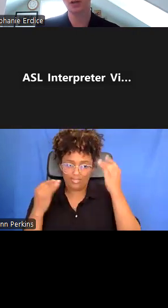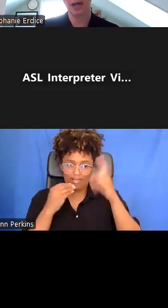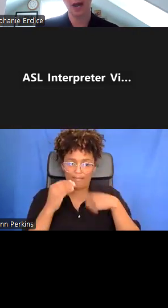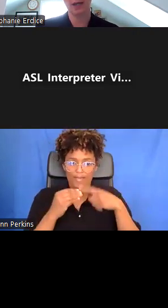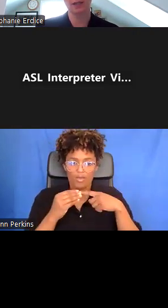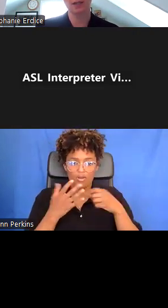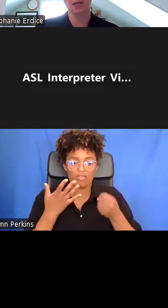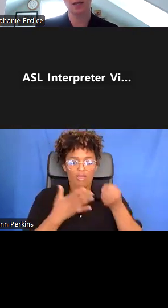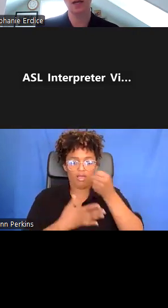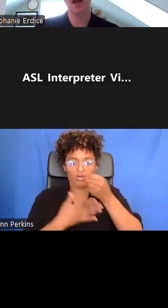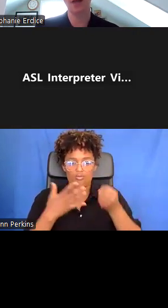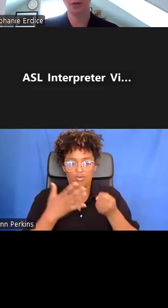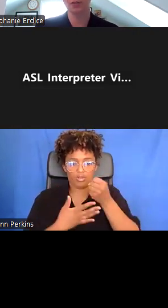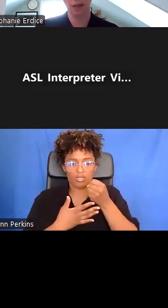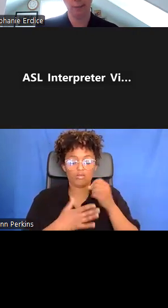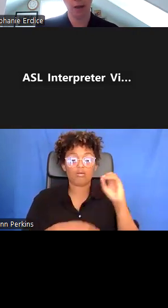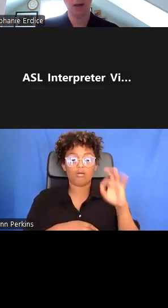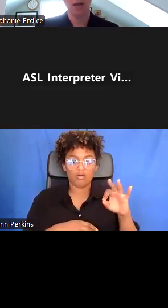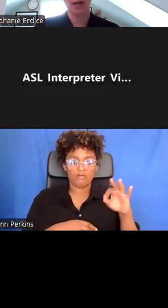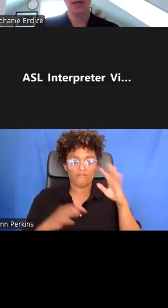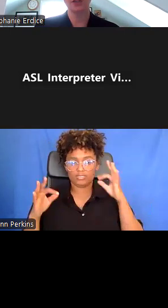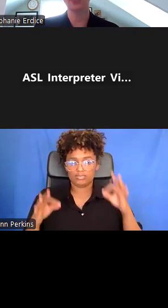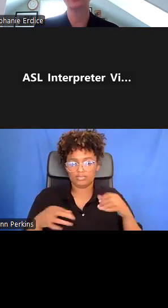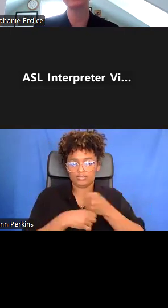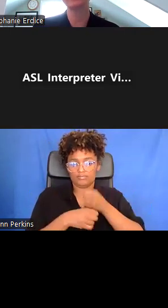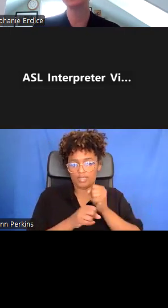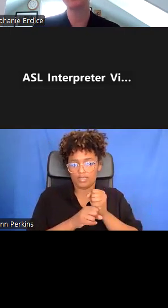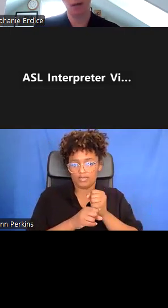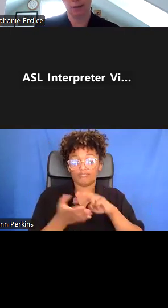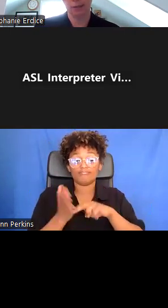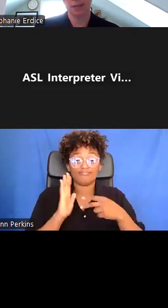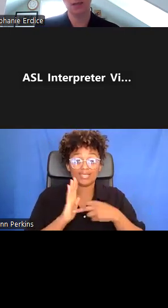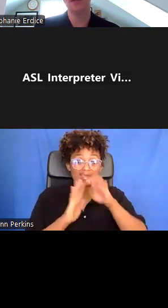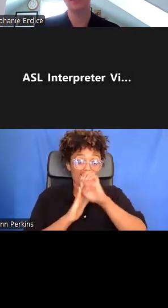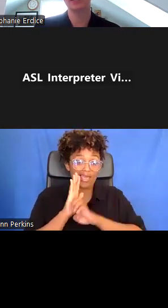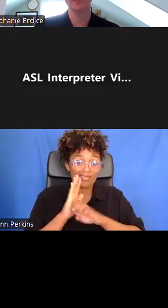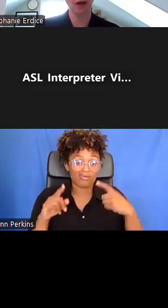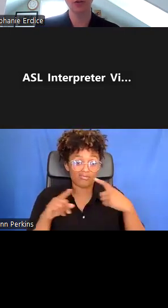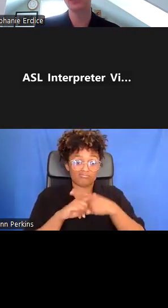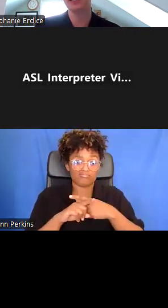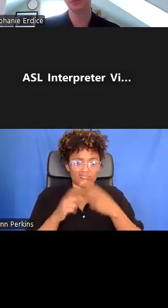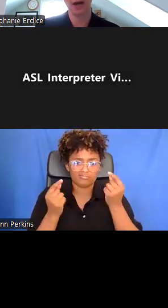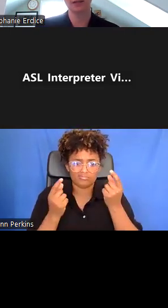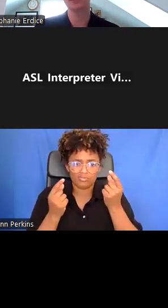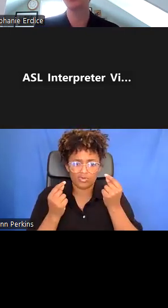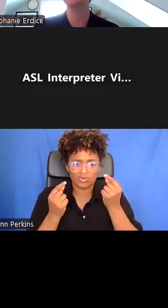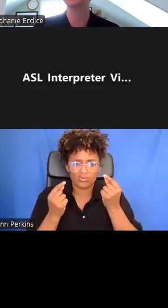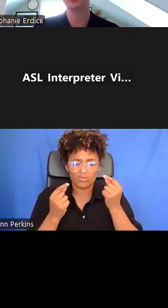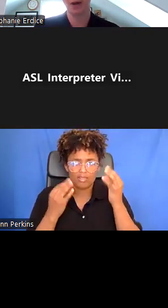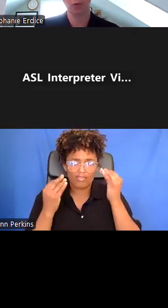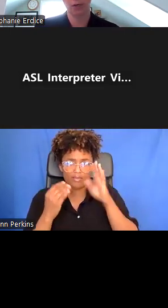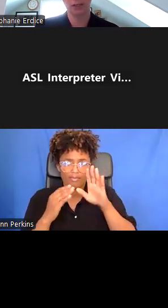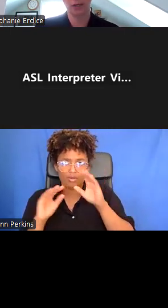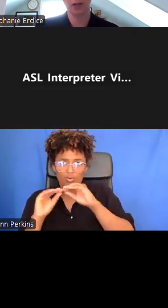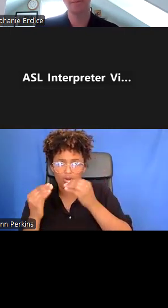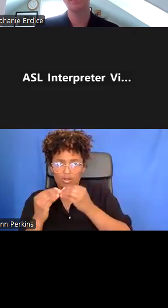thing you want to look at is in an ethical dilemma is your organization's policies and its values and its practices and what you've